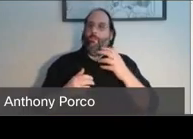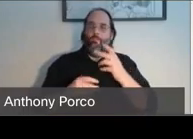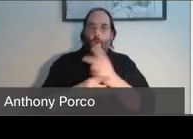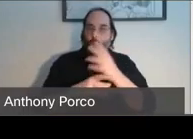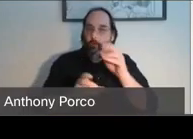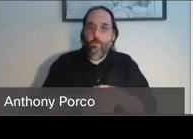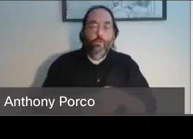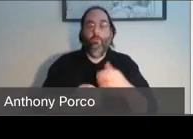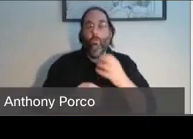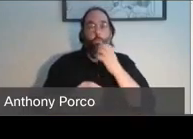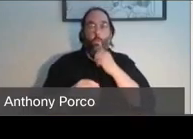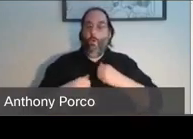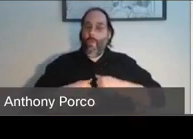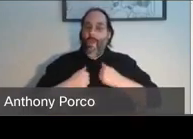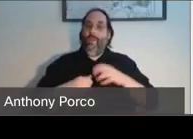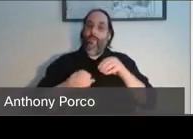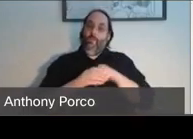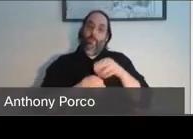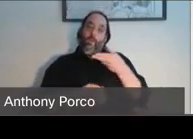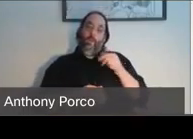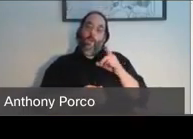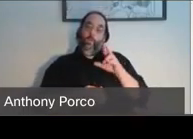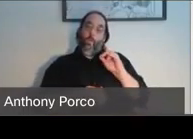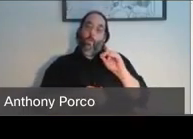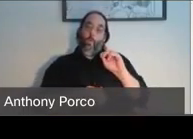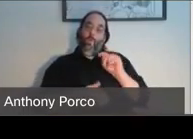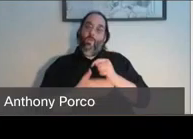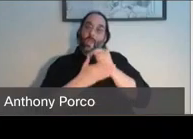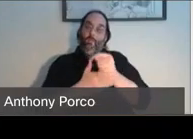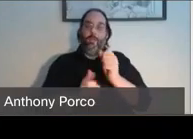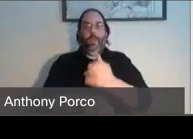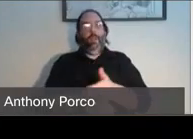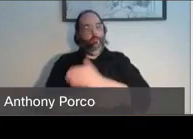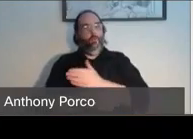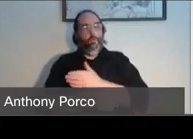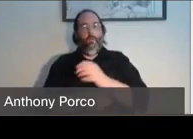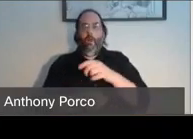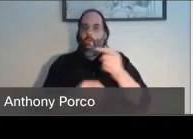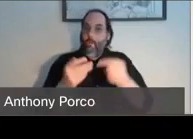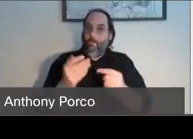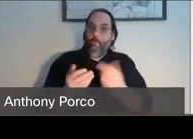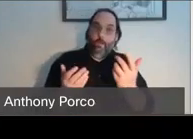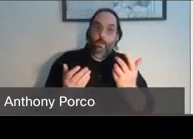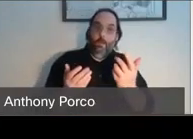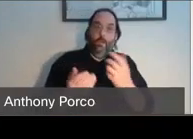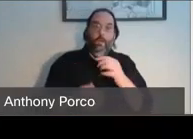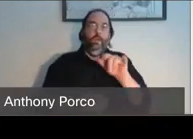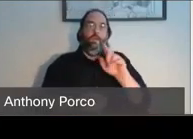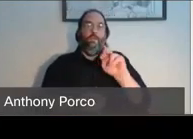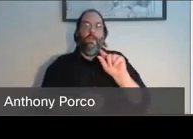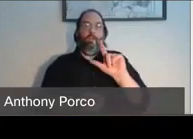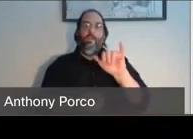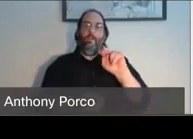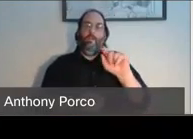and combine that with hydrotherapy. It'll make a big difference. A couple of scents you might want to check out are Ylang Ylang, which eases